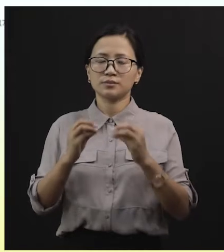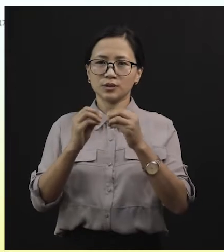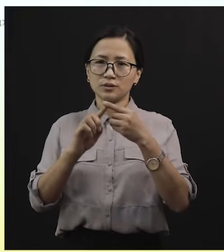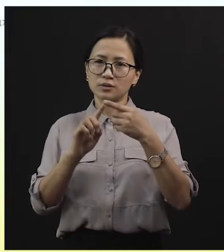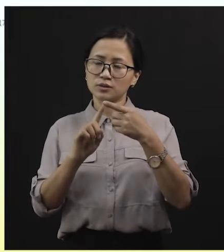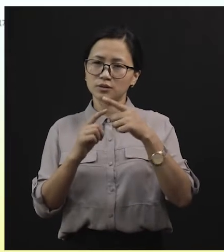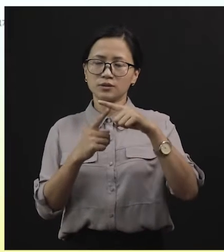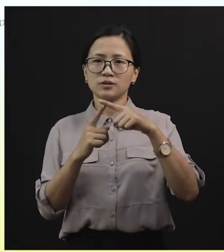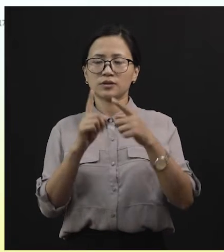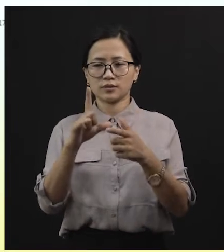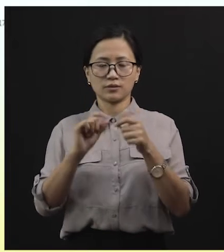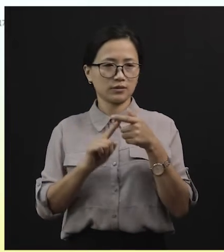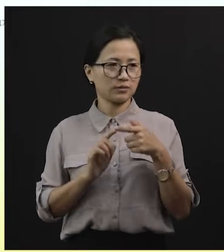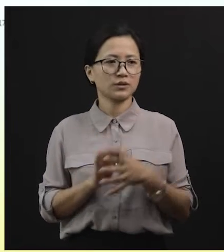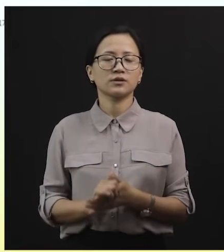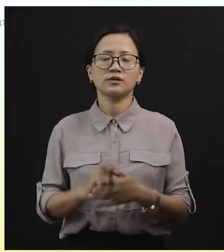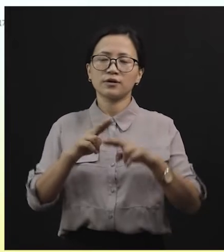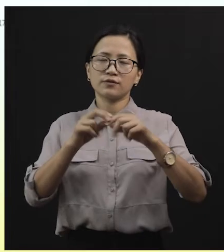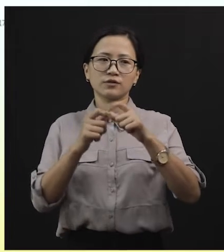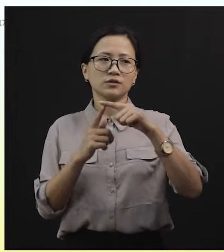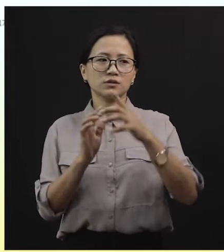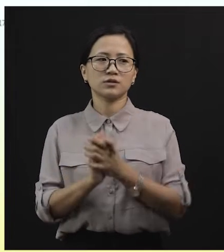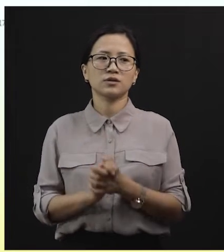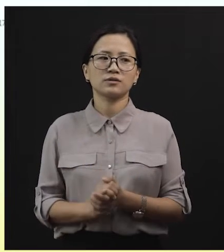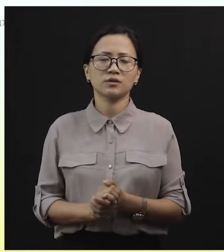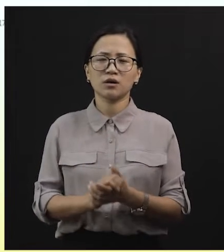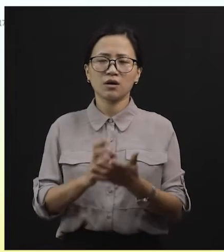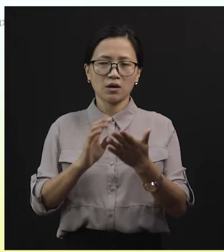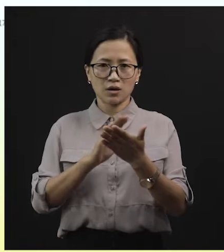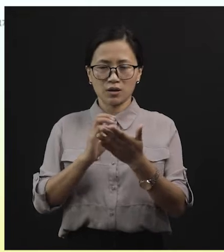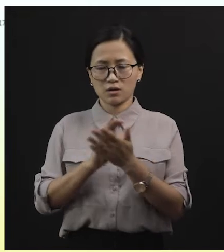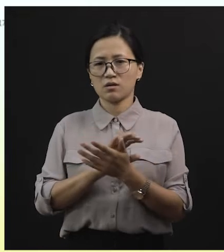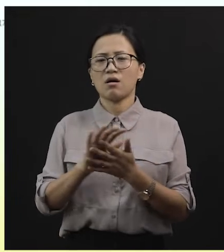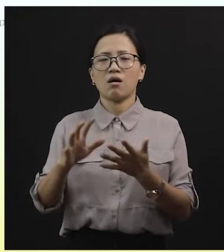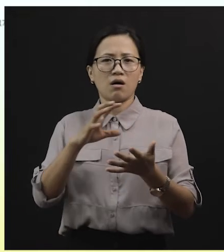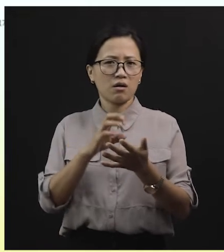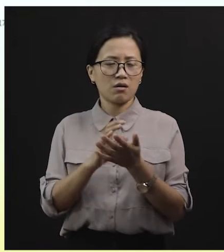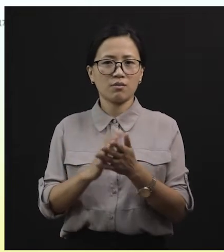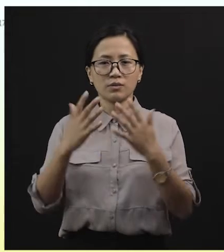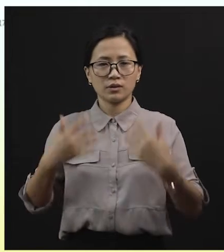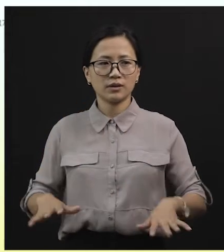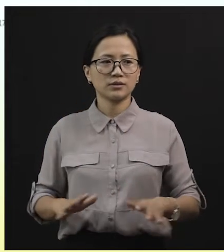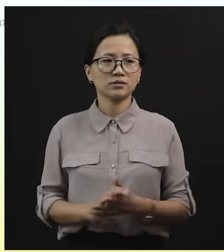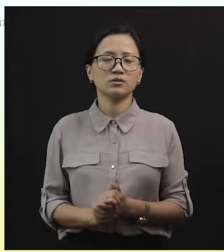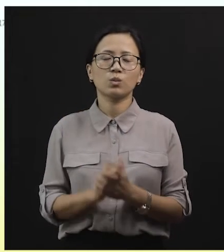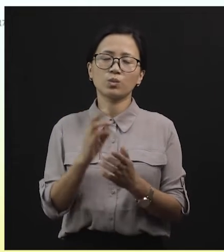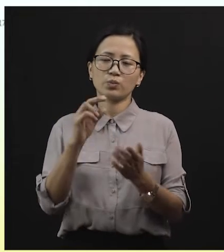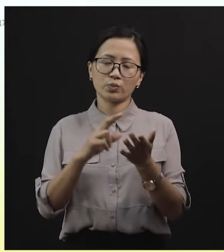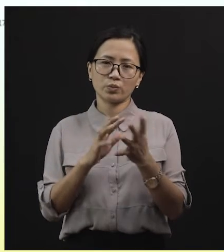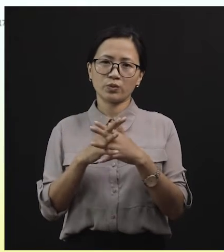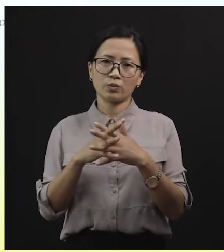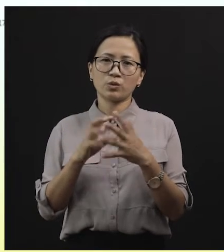harmless worms that creep. See, gnat is a small insect. Here is a picture of a gnat.